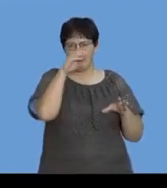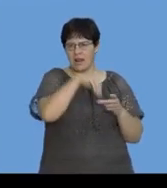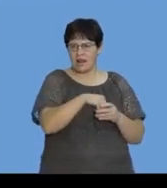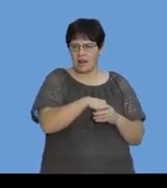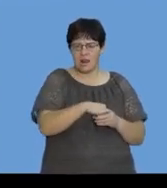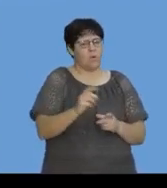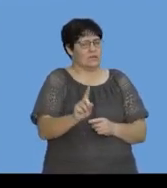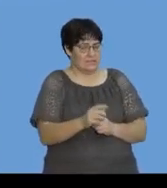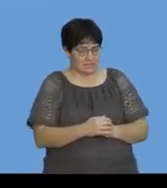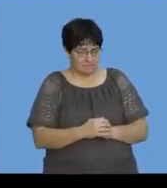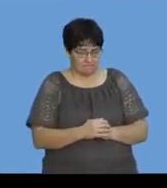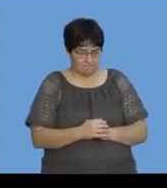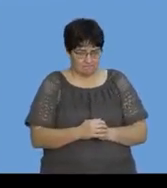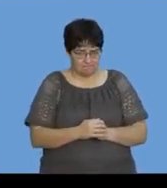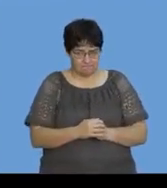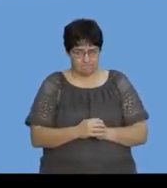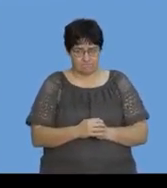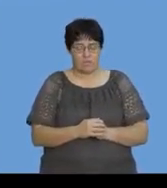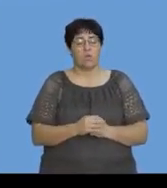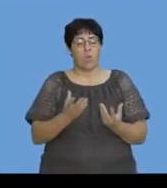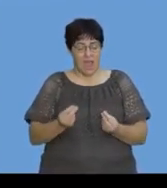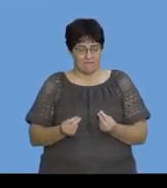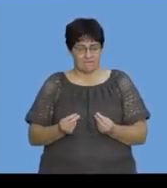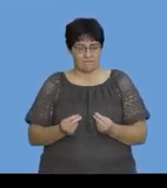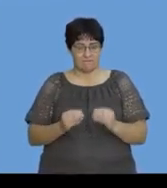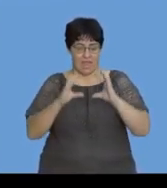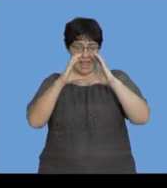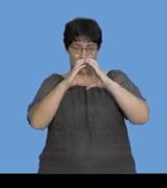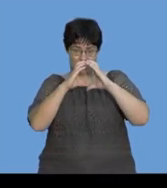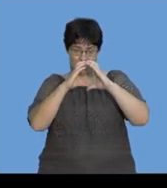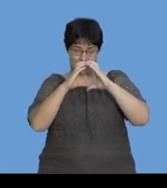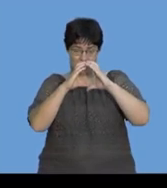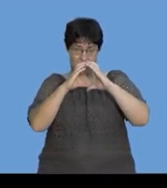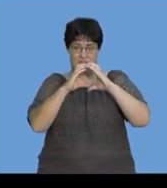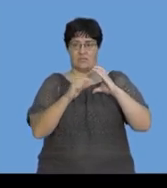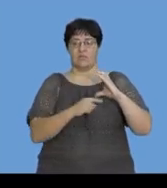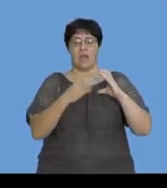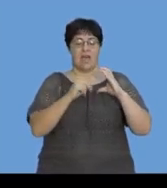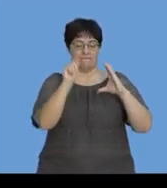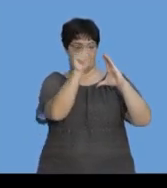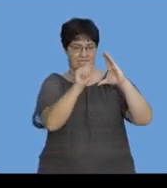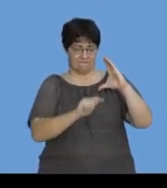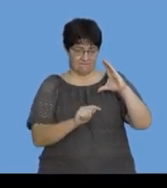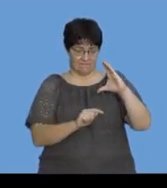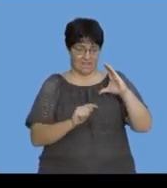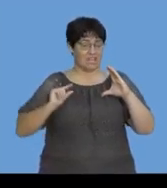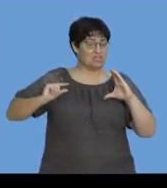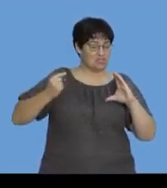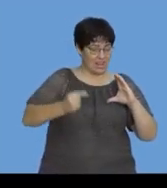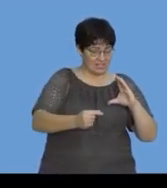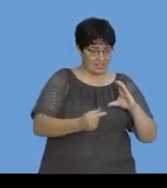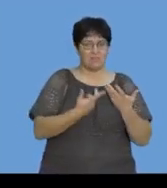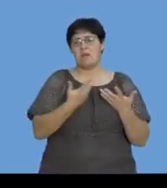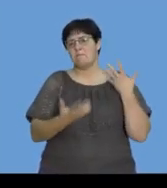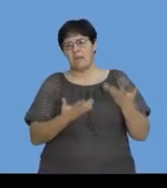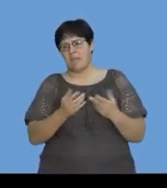consist essentially of. All right, so where do we go? We have a capsule, we have genetic material, and